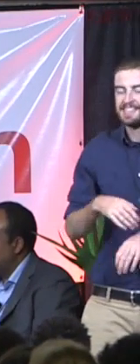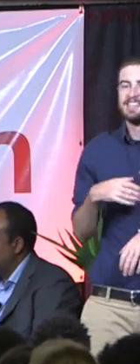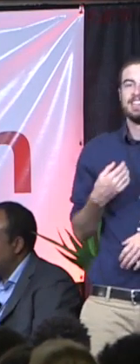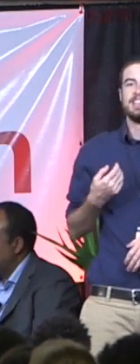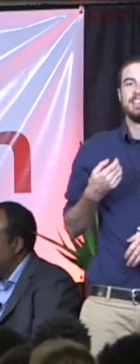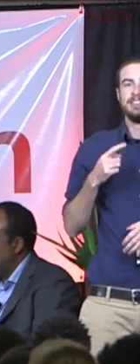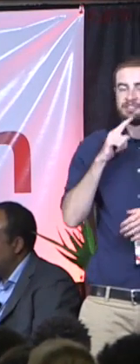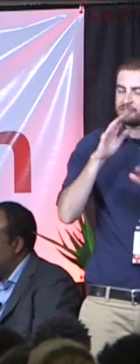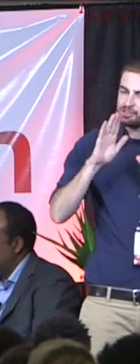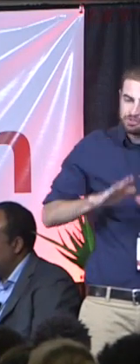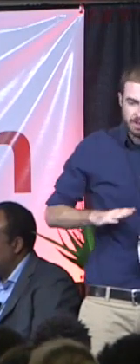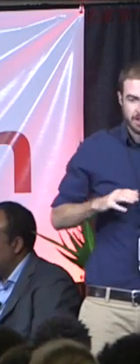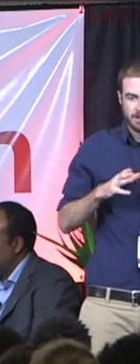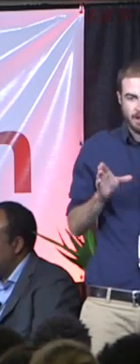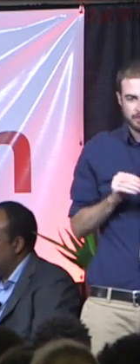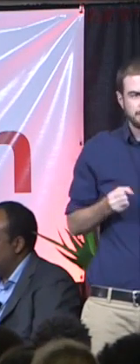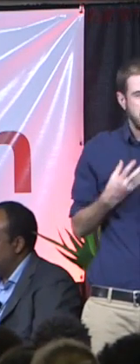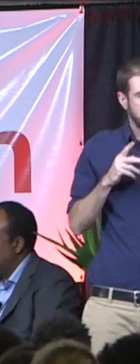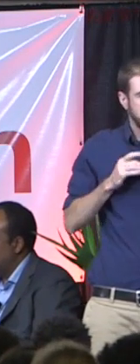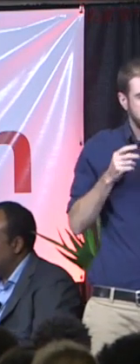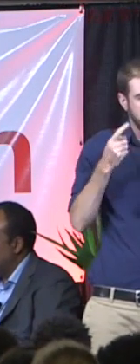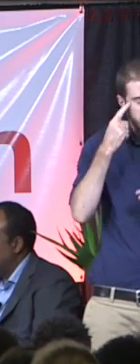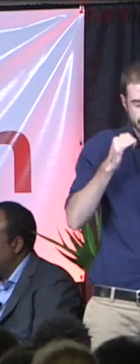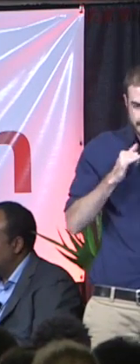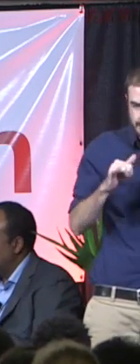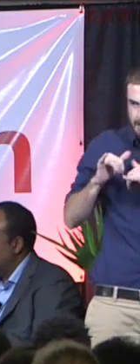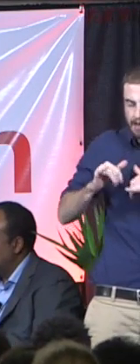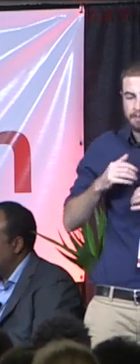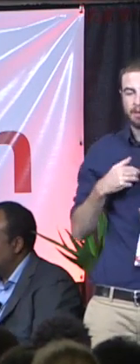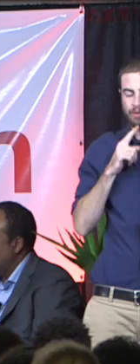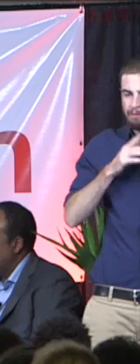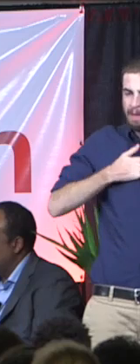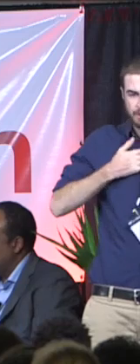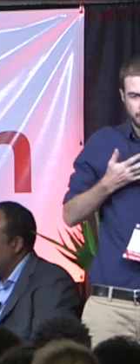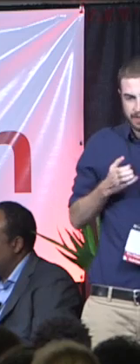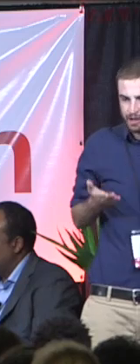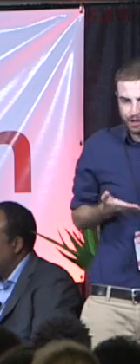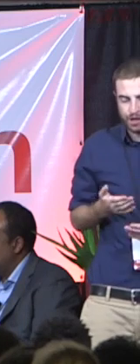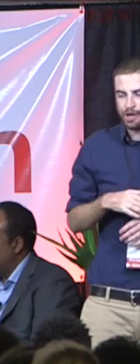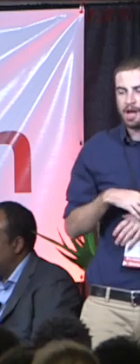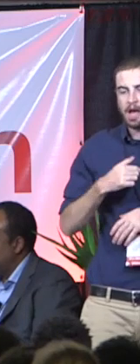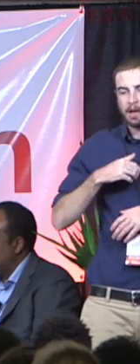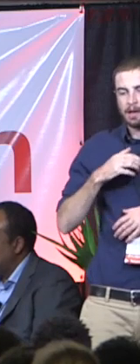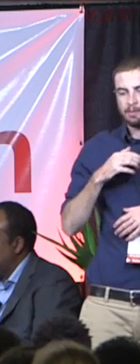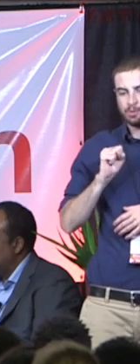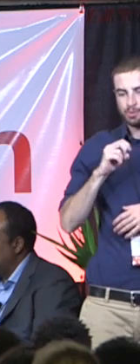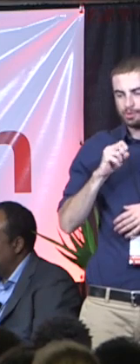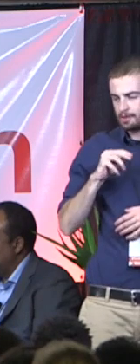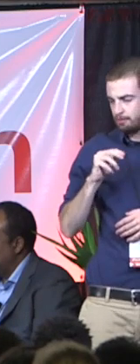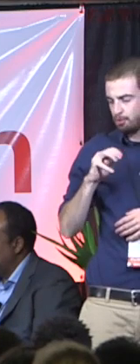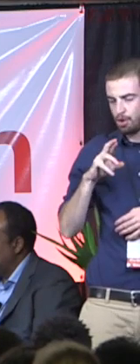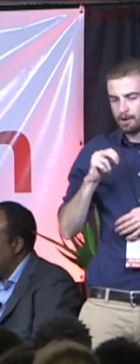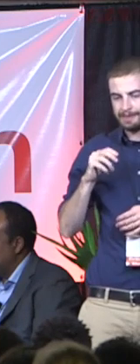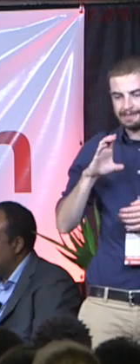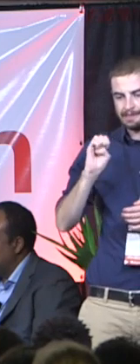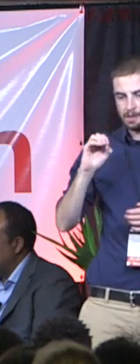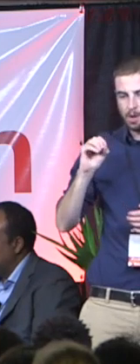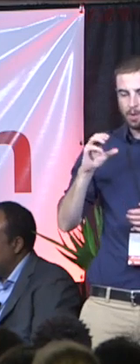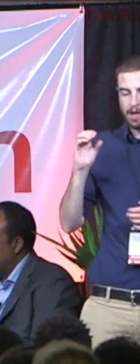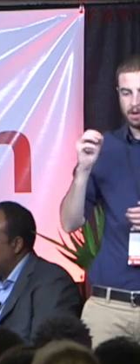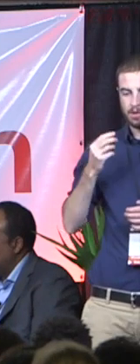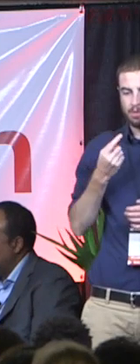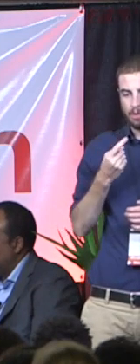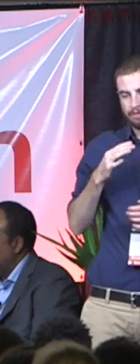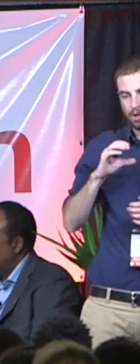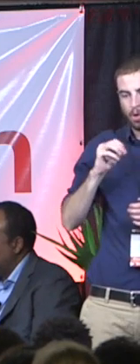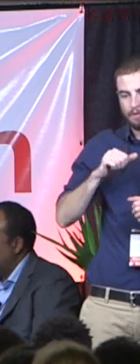so many people who are like-minded, isn't it? I'm so happy to be here. I'm Susan Mernit. I'm the CEO and one of the co-founders of Hack the